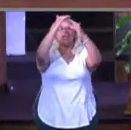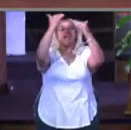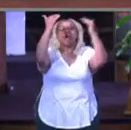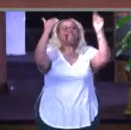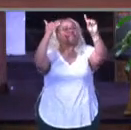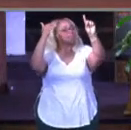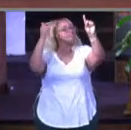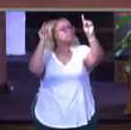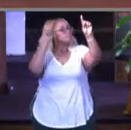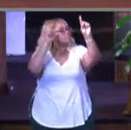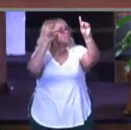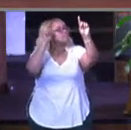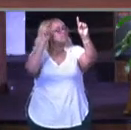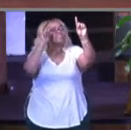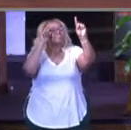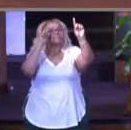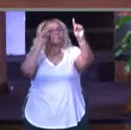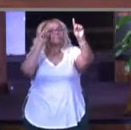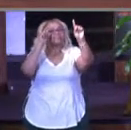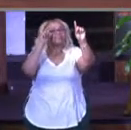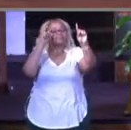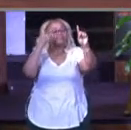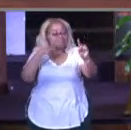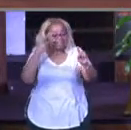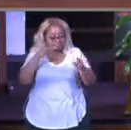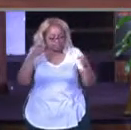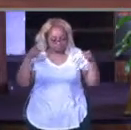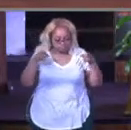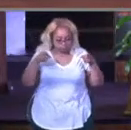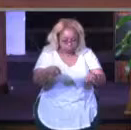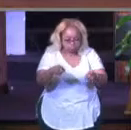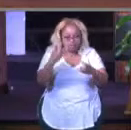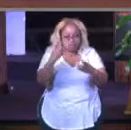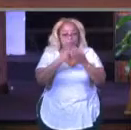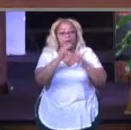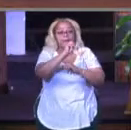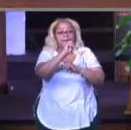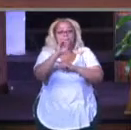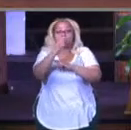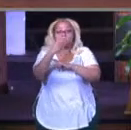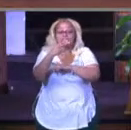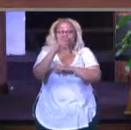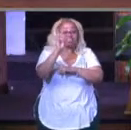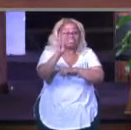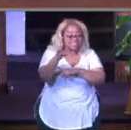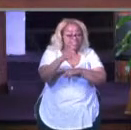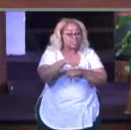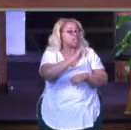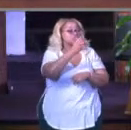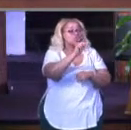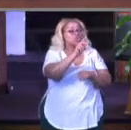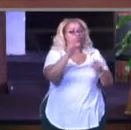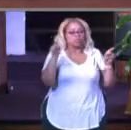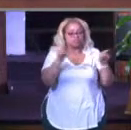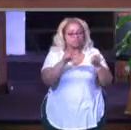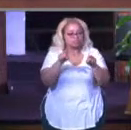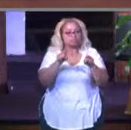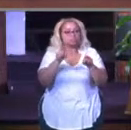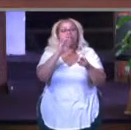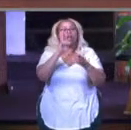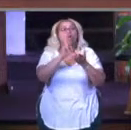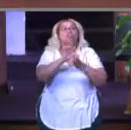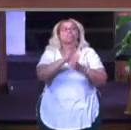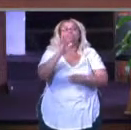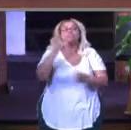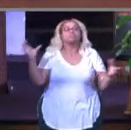is in heaven. Here is where I see the parallel between Matthew chapter 16 and John chapter 20, that Holy Spirit